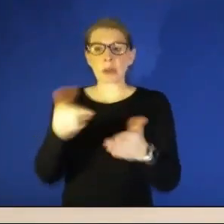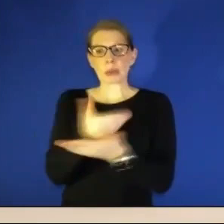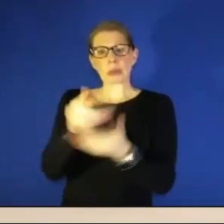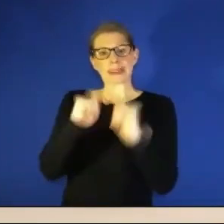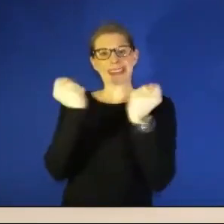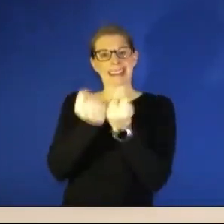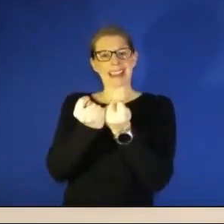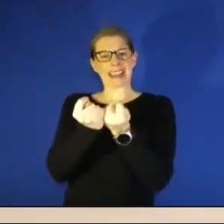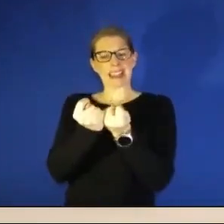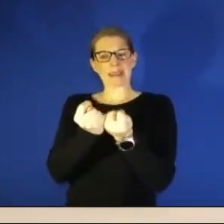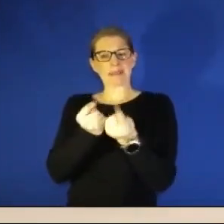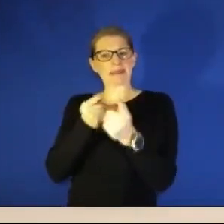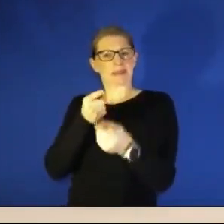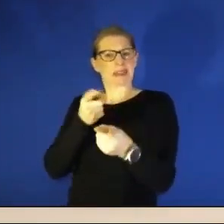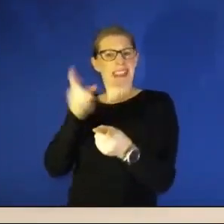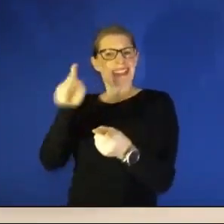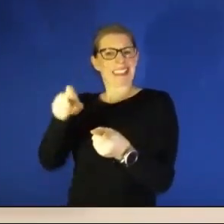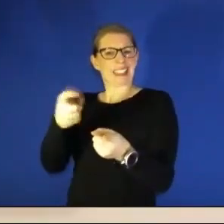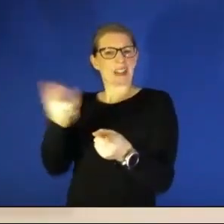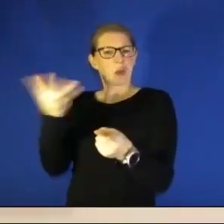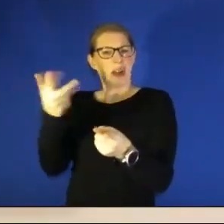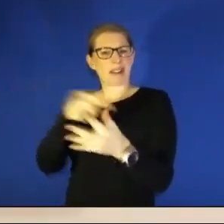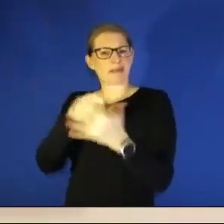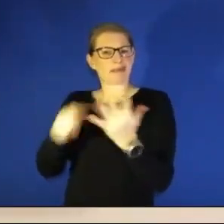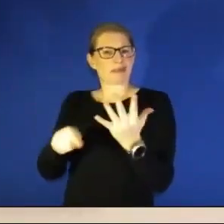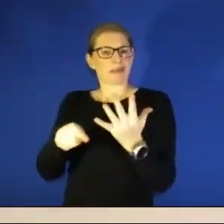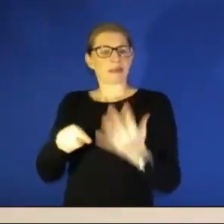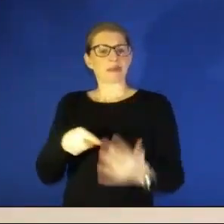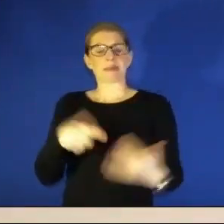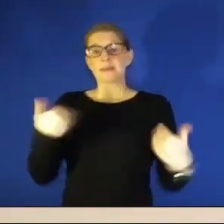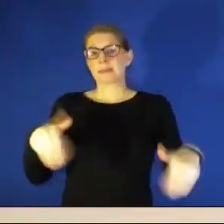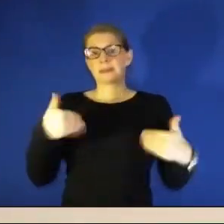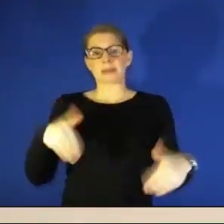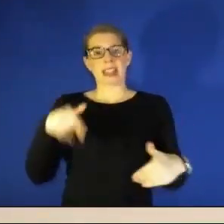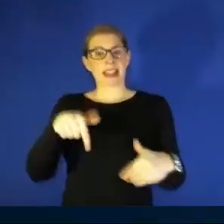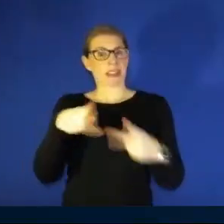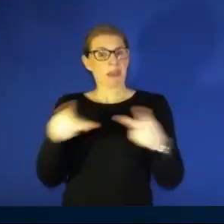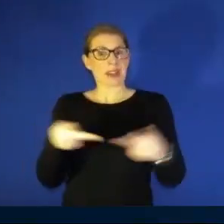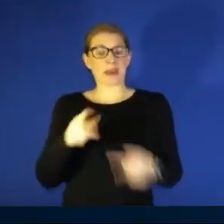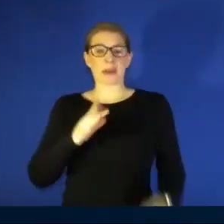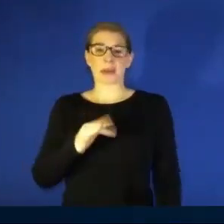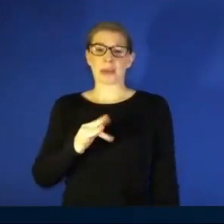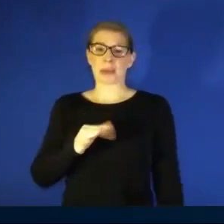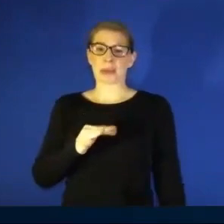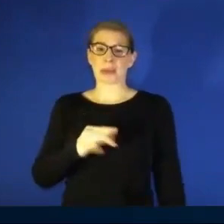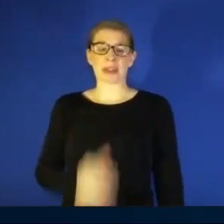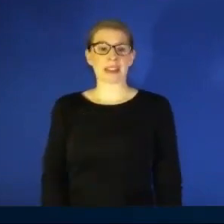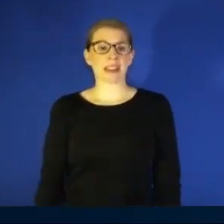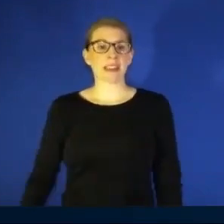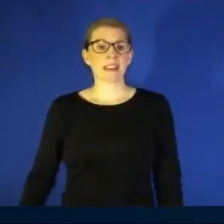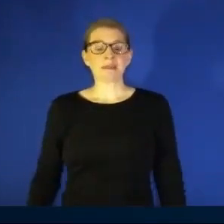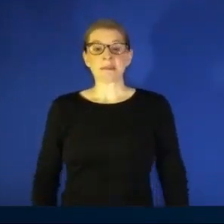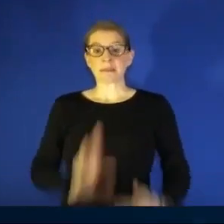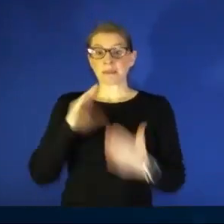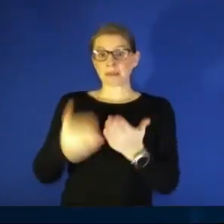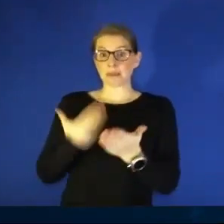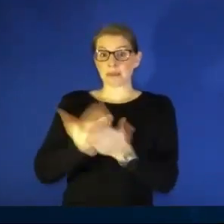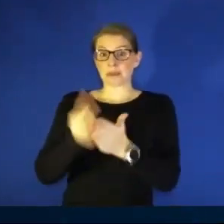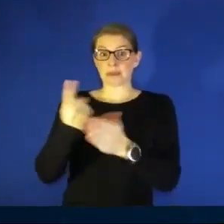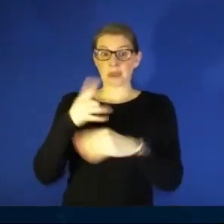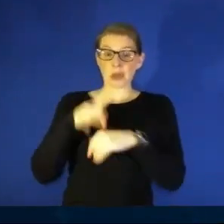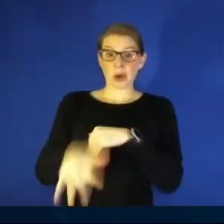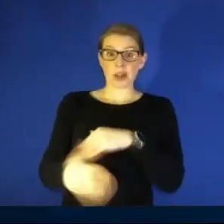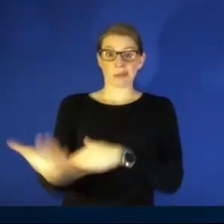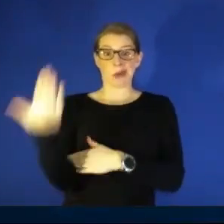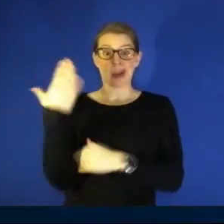at the University of Kansas Health System. This is just the coolest place to be. Got to say, as far as arriving somewhere early in the morning, there's a lot